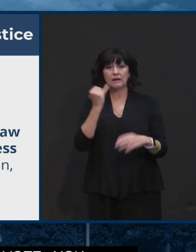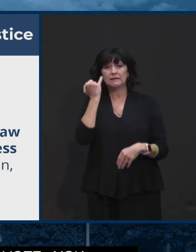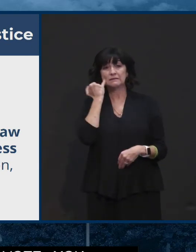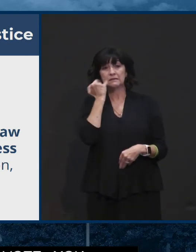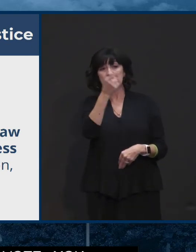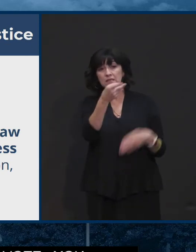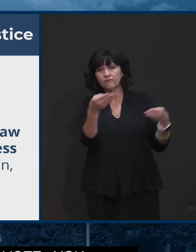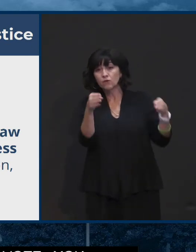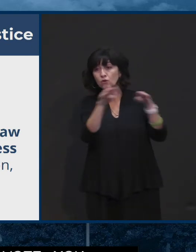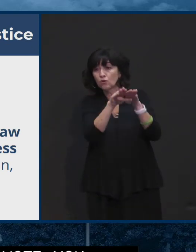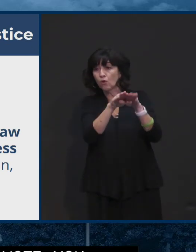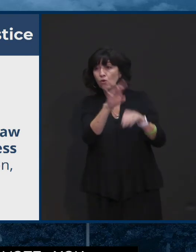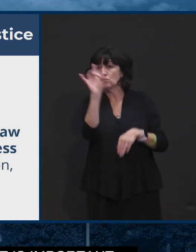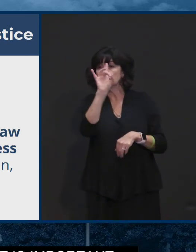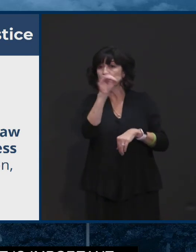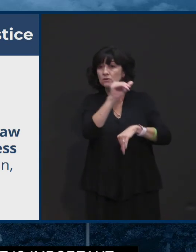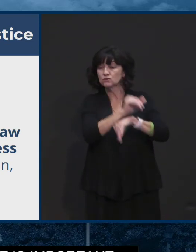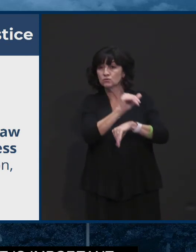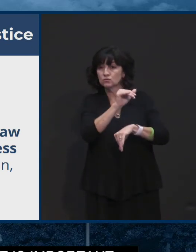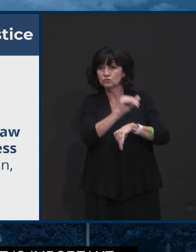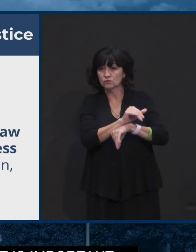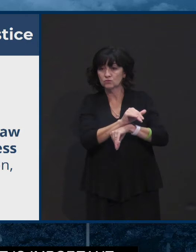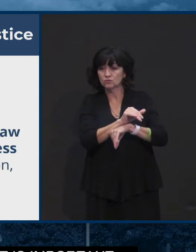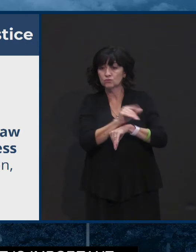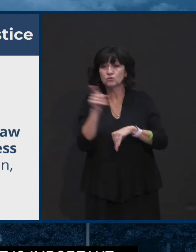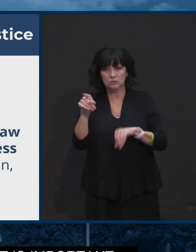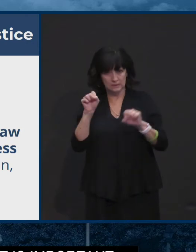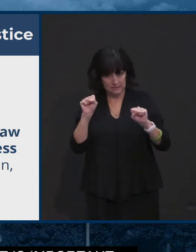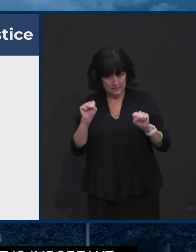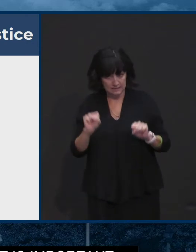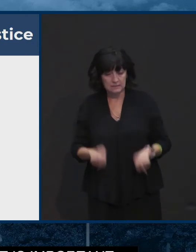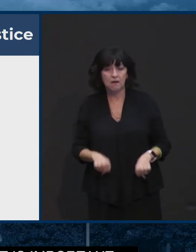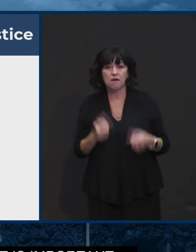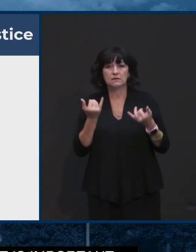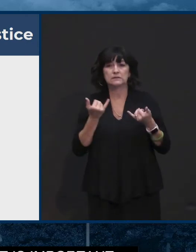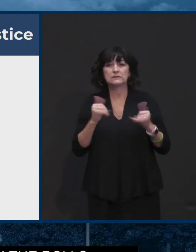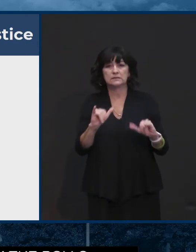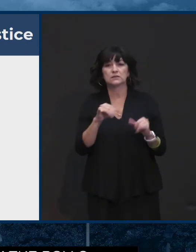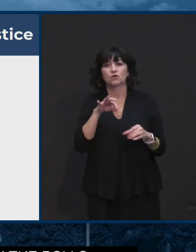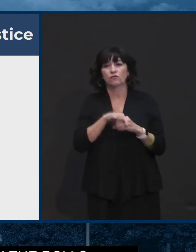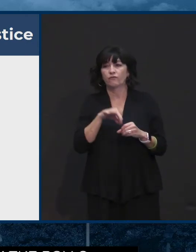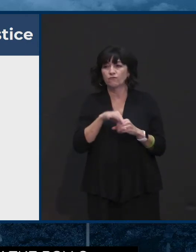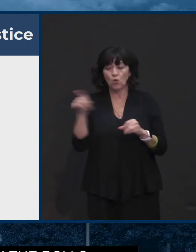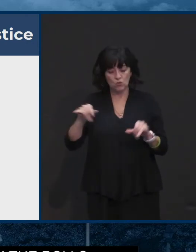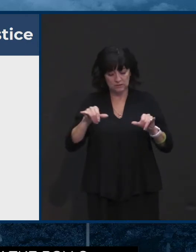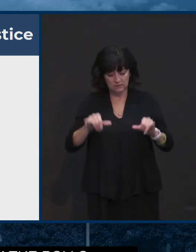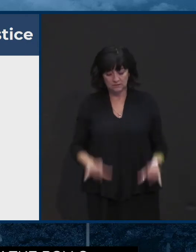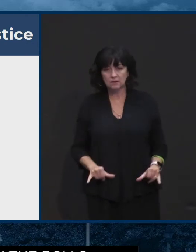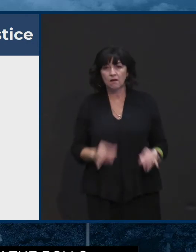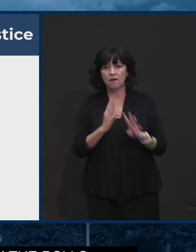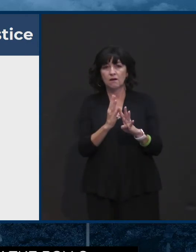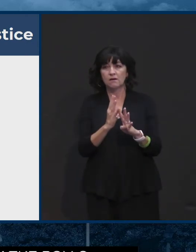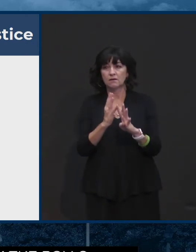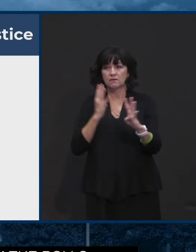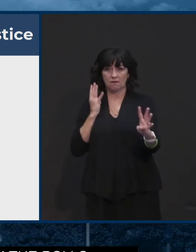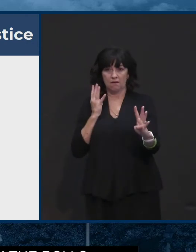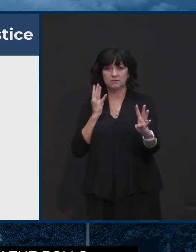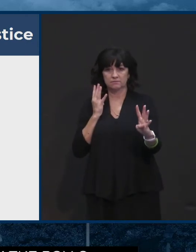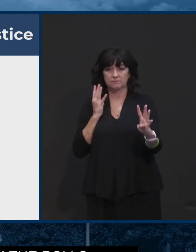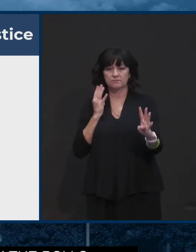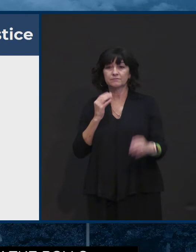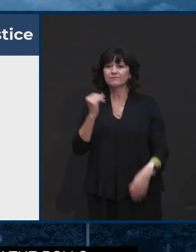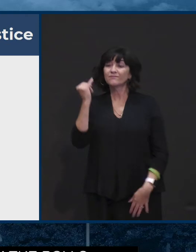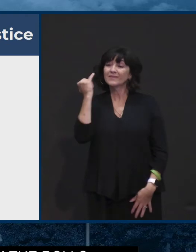8 o'clock tonight, you can still vote. So stay in that line. If you make a mistake on